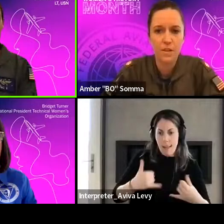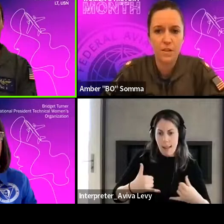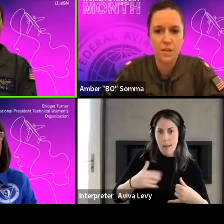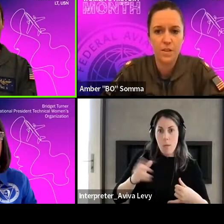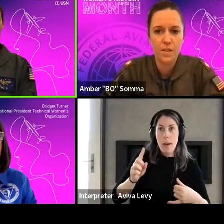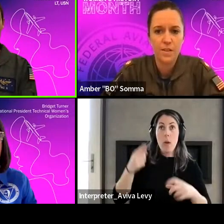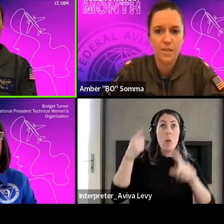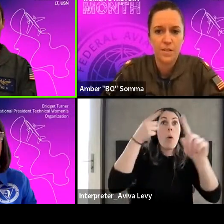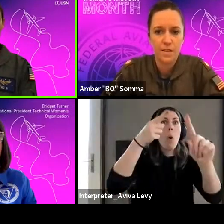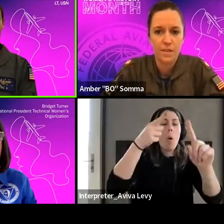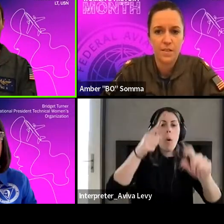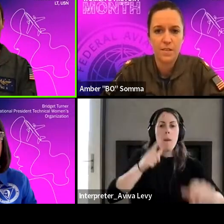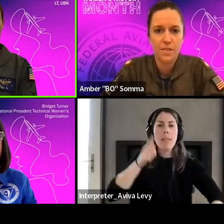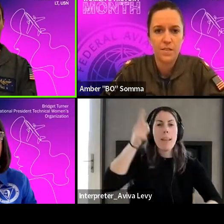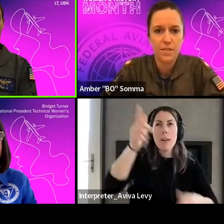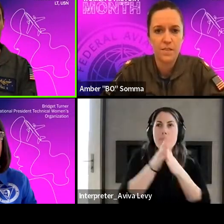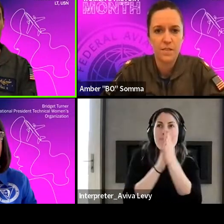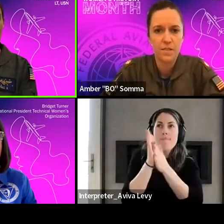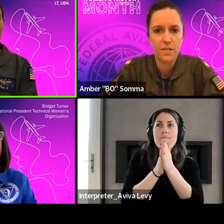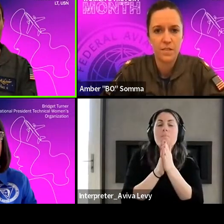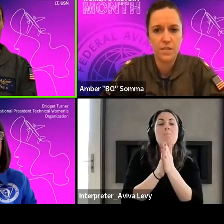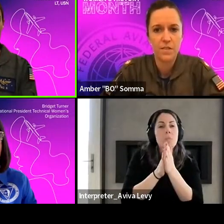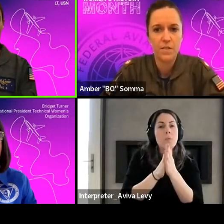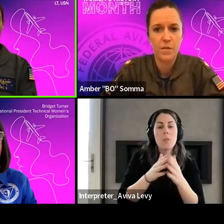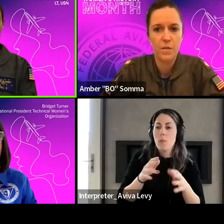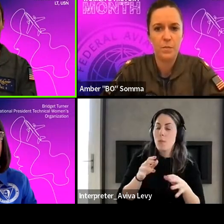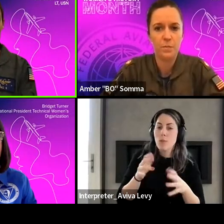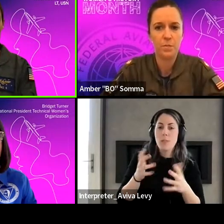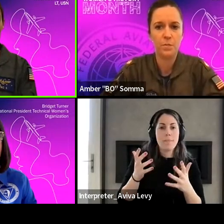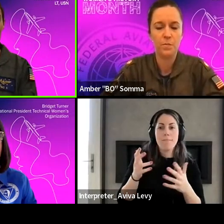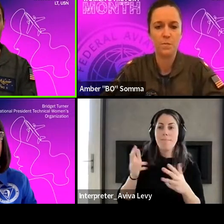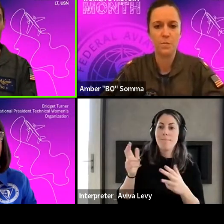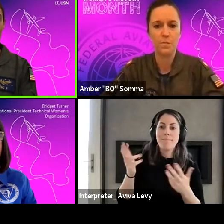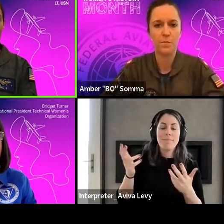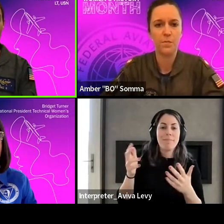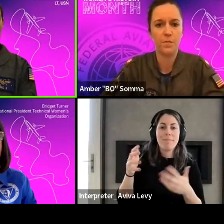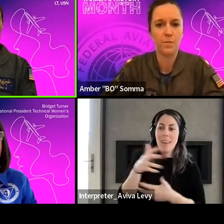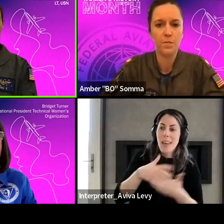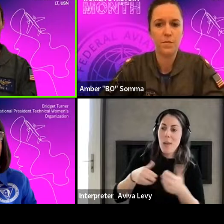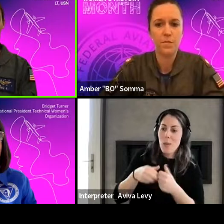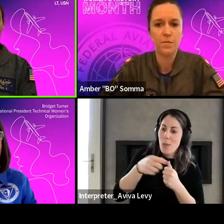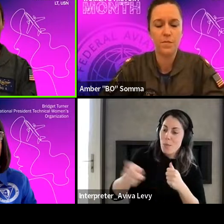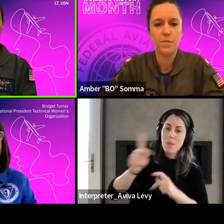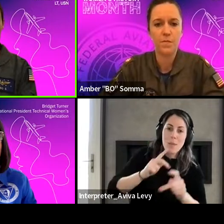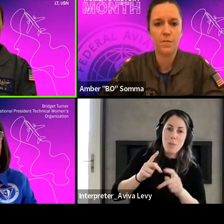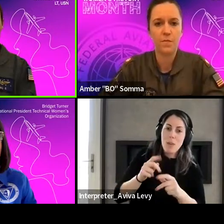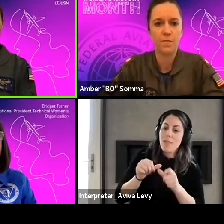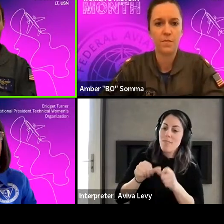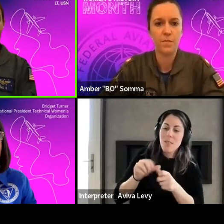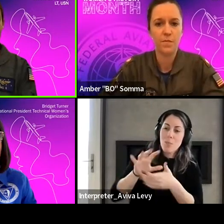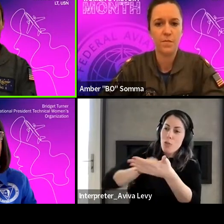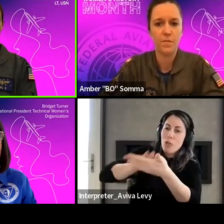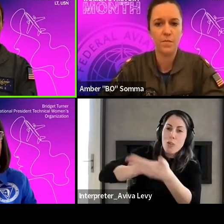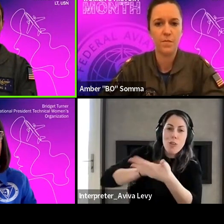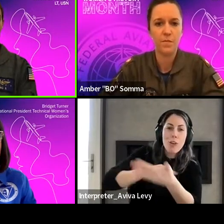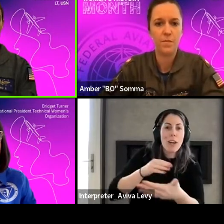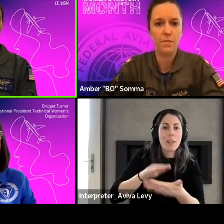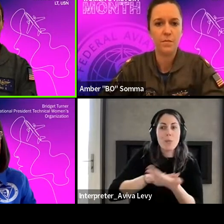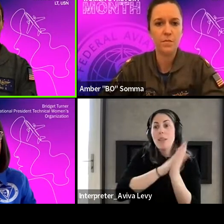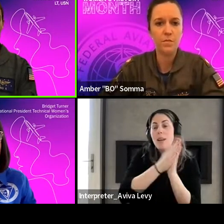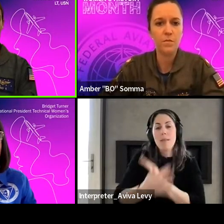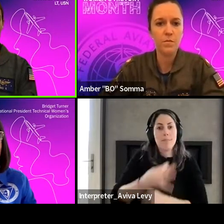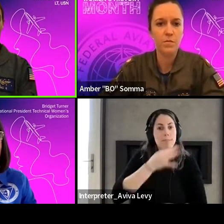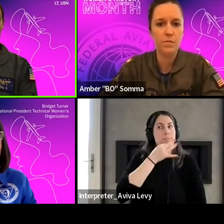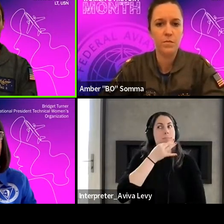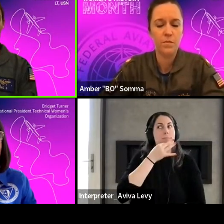people who are bringing you and instructing you to get you to that level of skill and proficiency that, you know, you